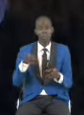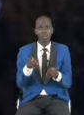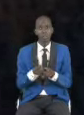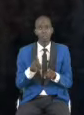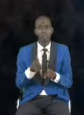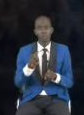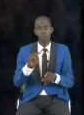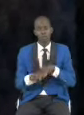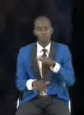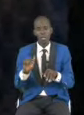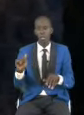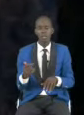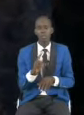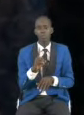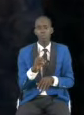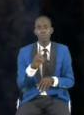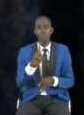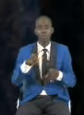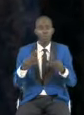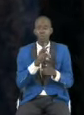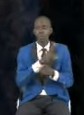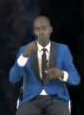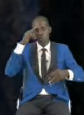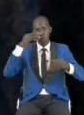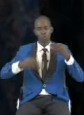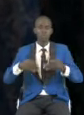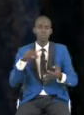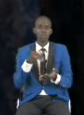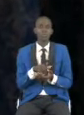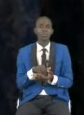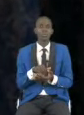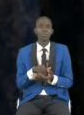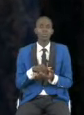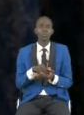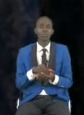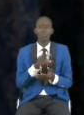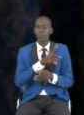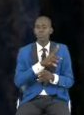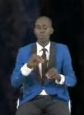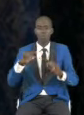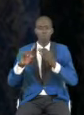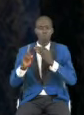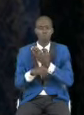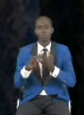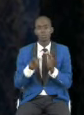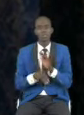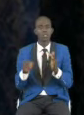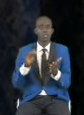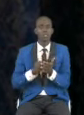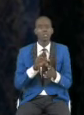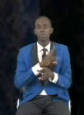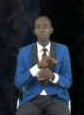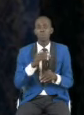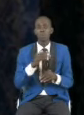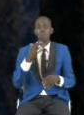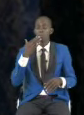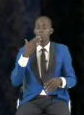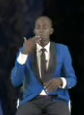go, no judgment again, no punishment again, no evil